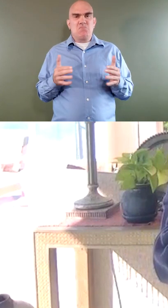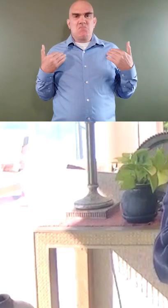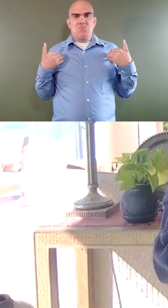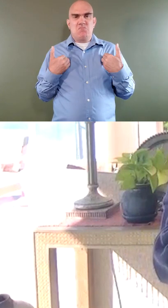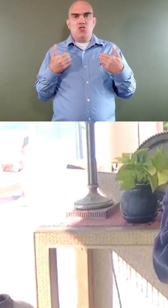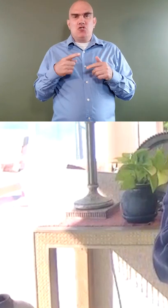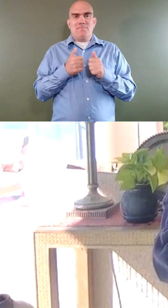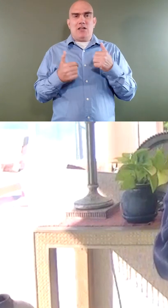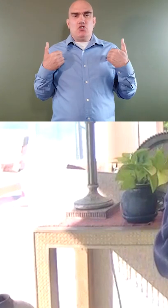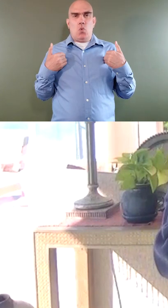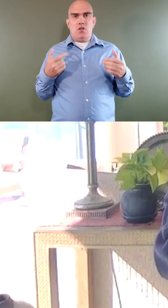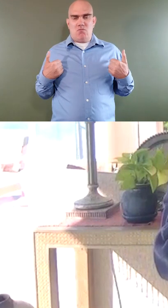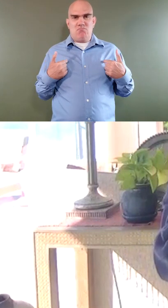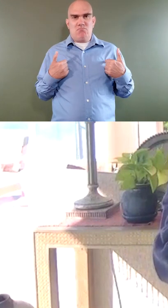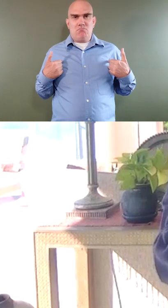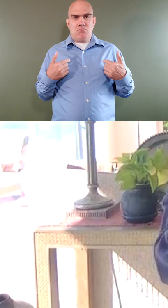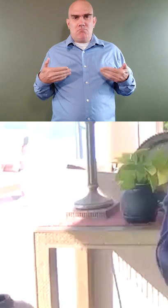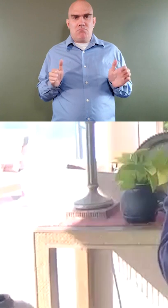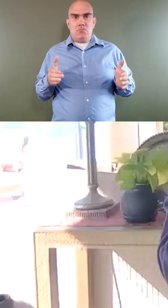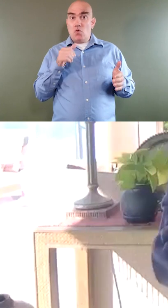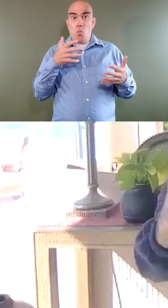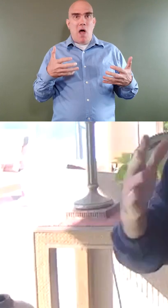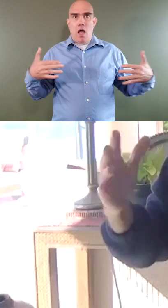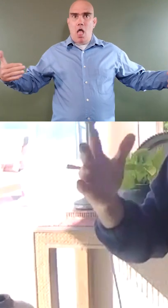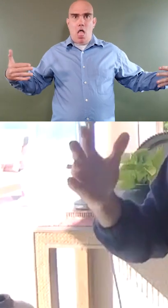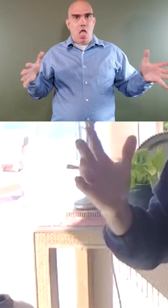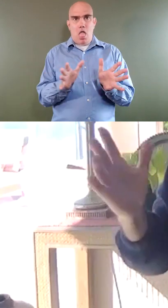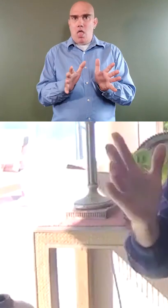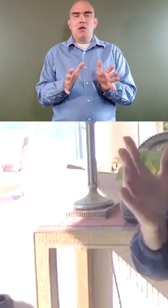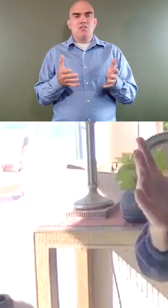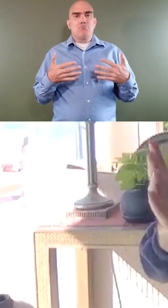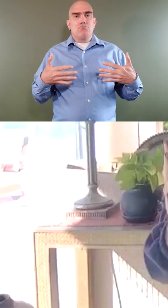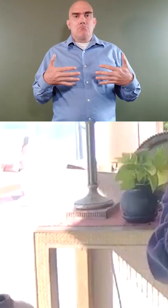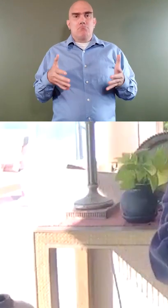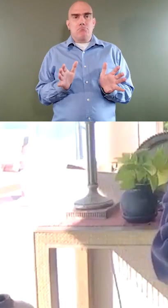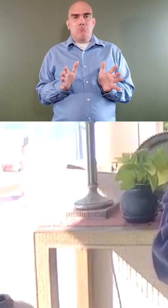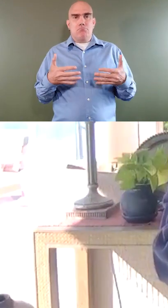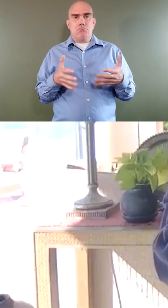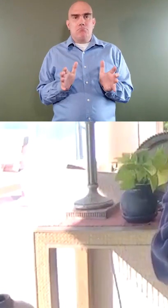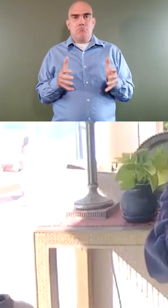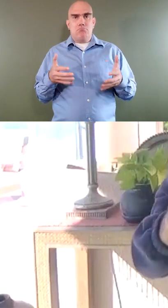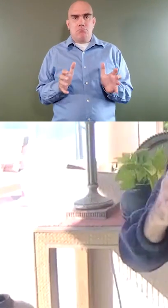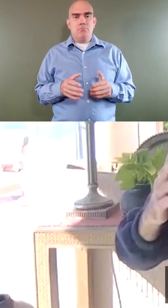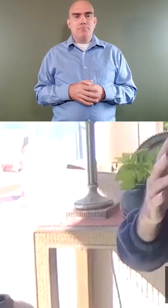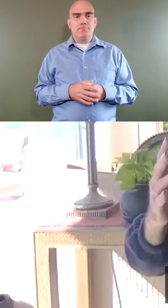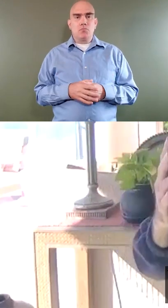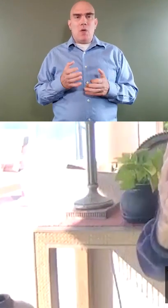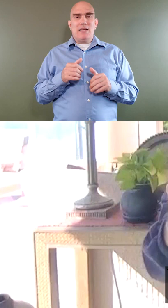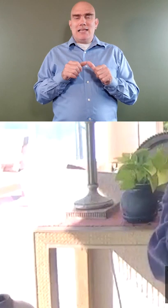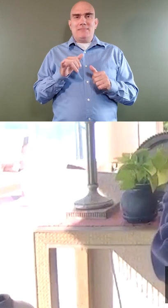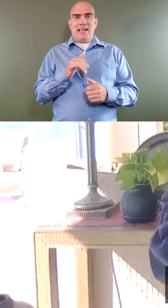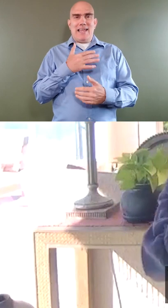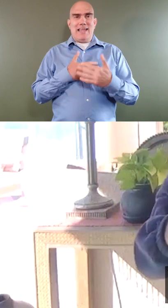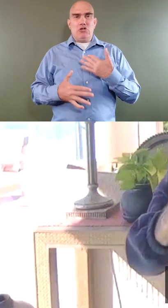about just past the shoulder line. You don't want to get it too close or too far open. You want to keep that